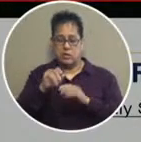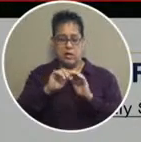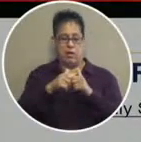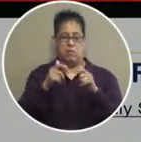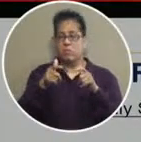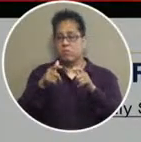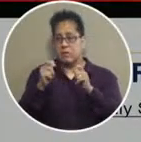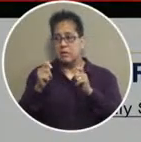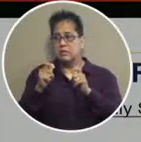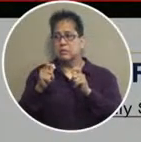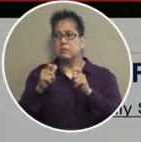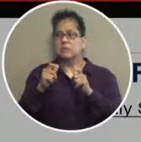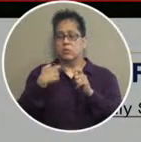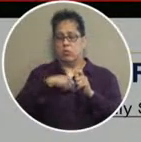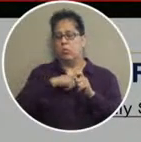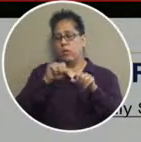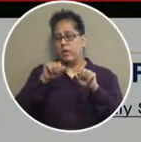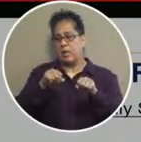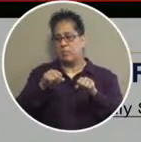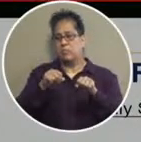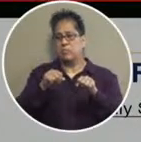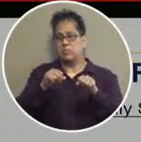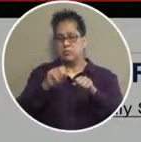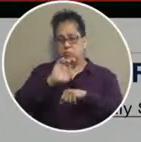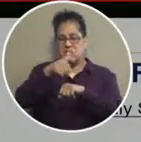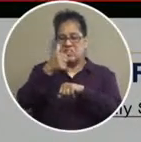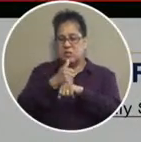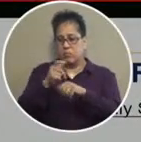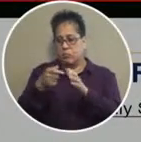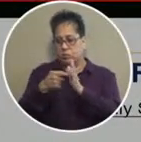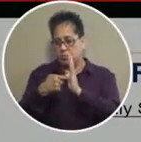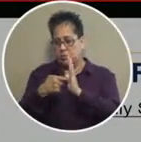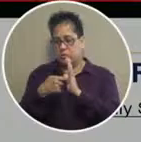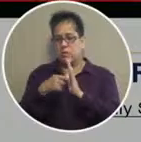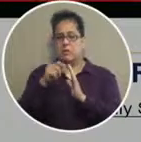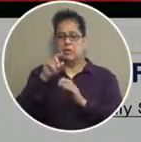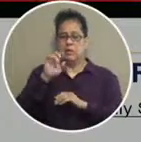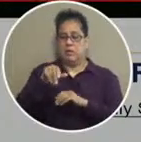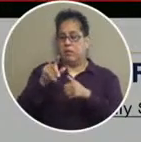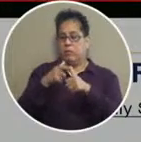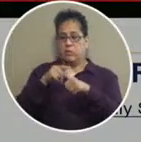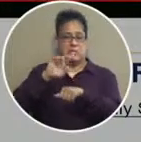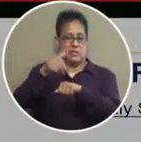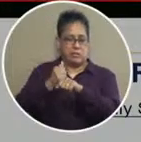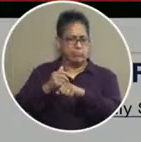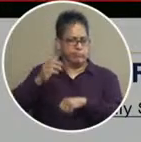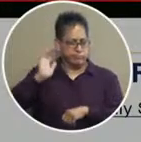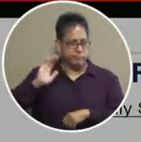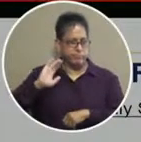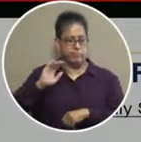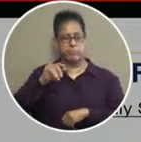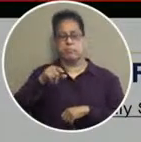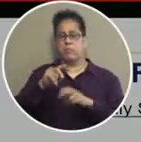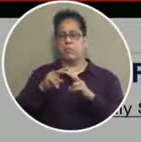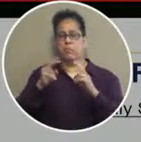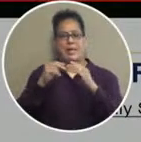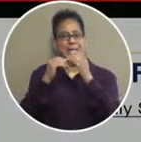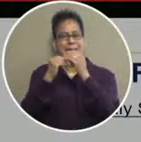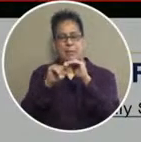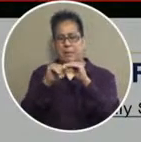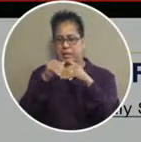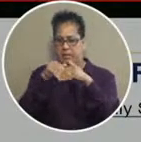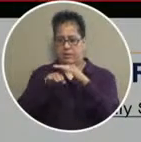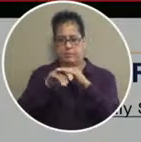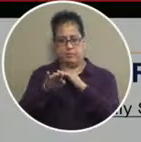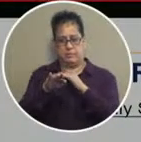how quickly, again, we were able to navigate those requirements. In the very beginning, when that site was first set up, again, very, very limited